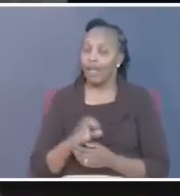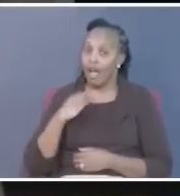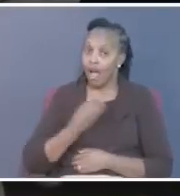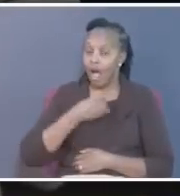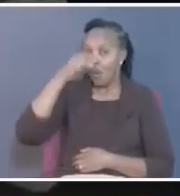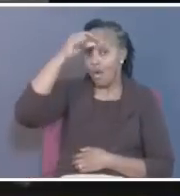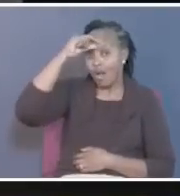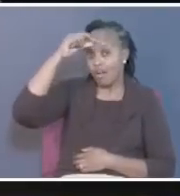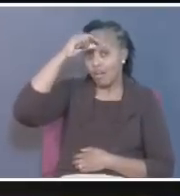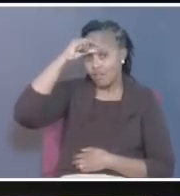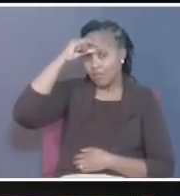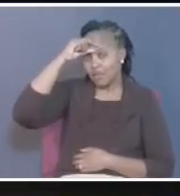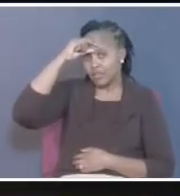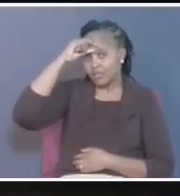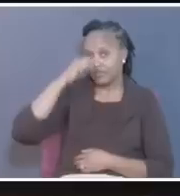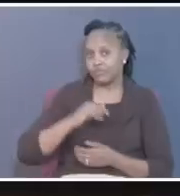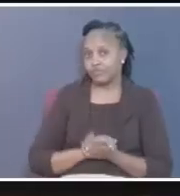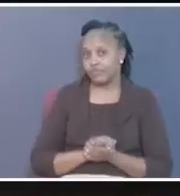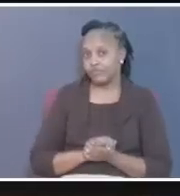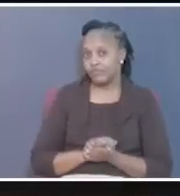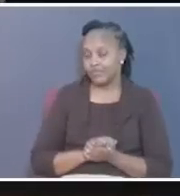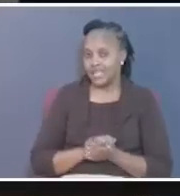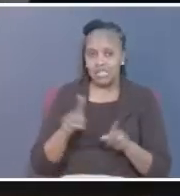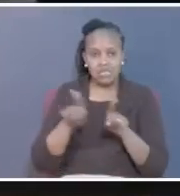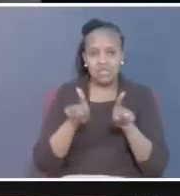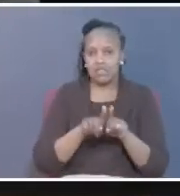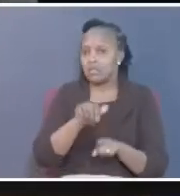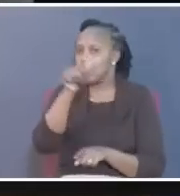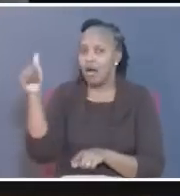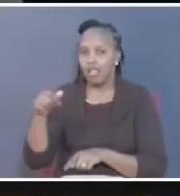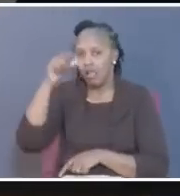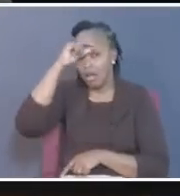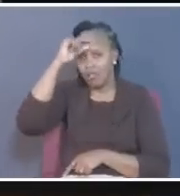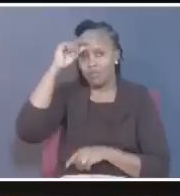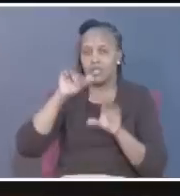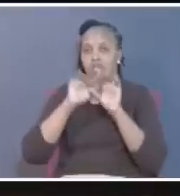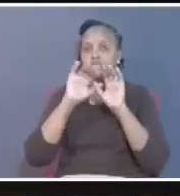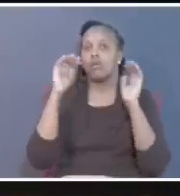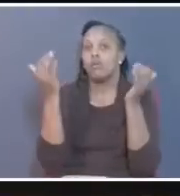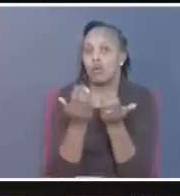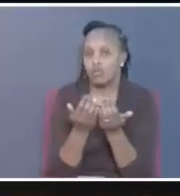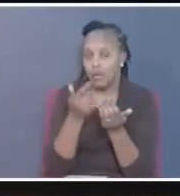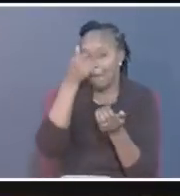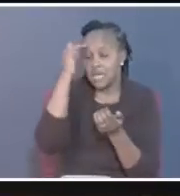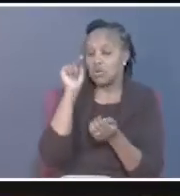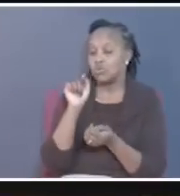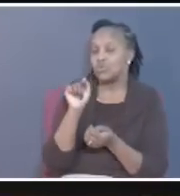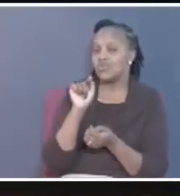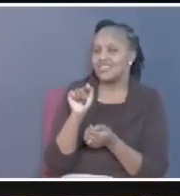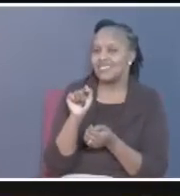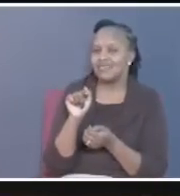government, and rightly so, just like many governments across the world, because of this deadly and